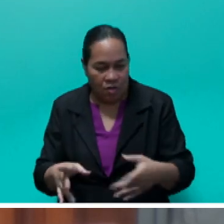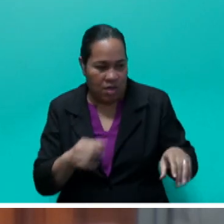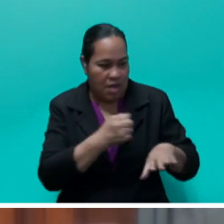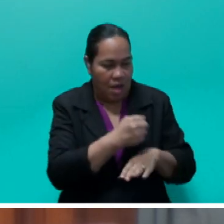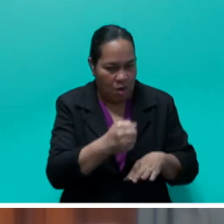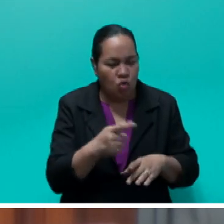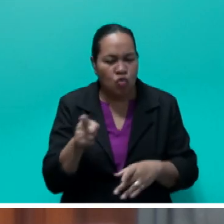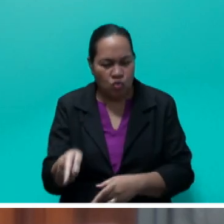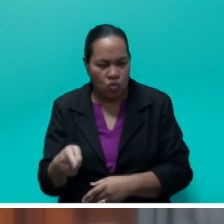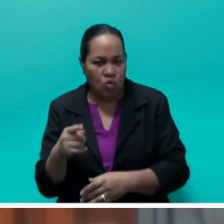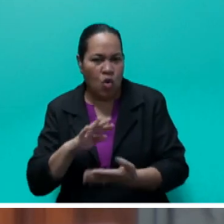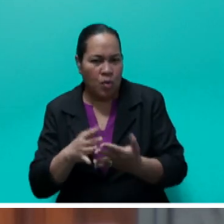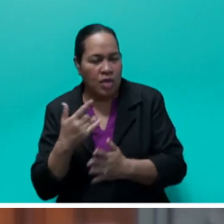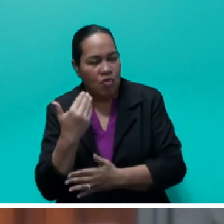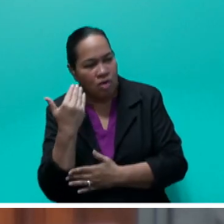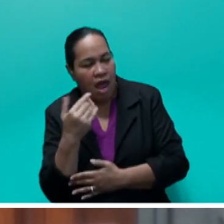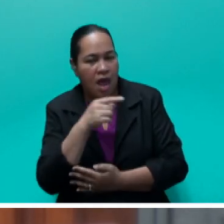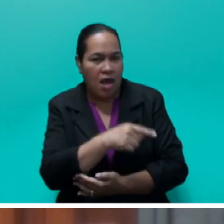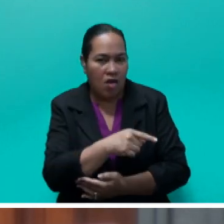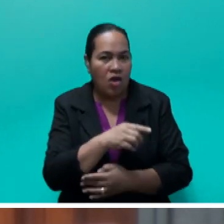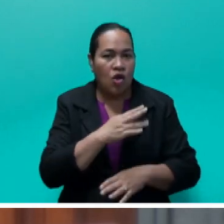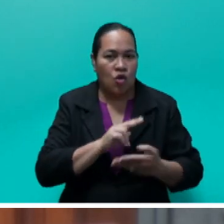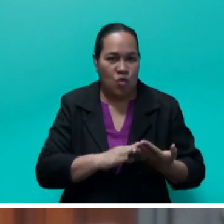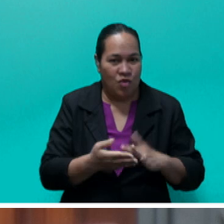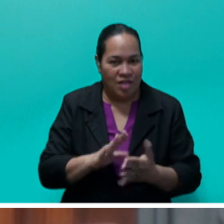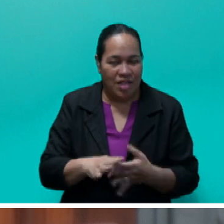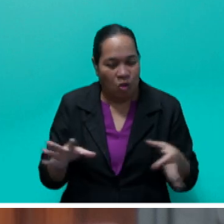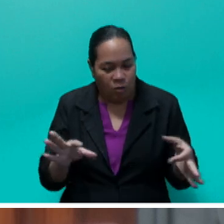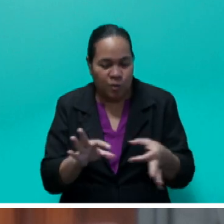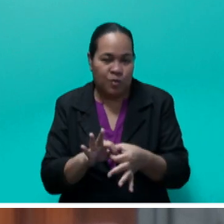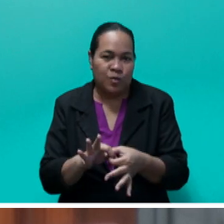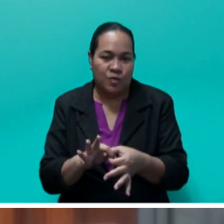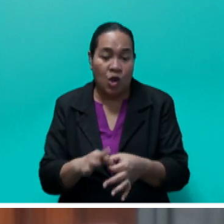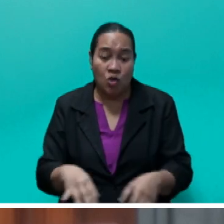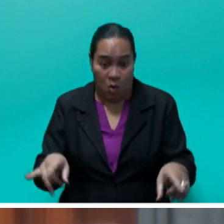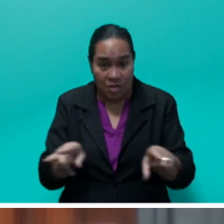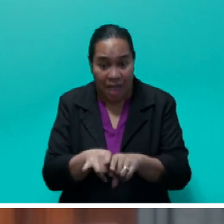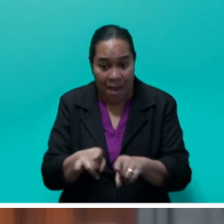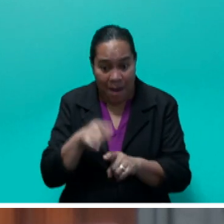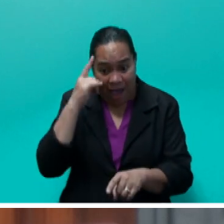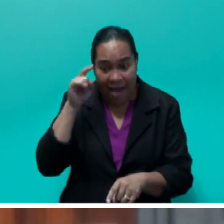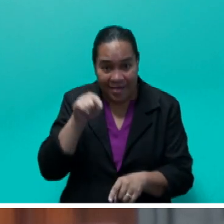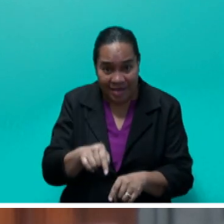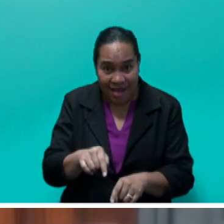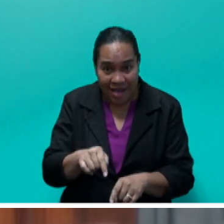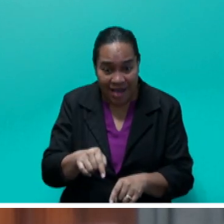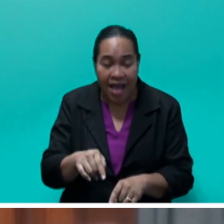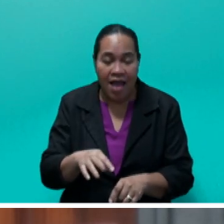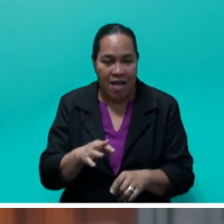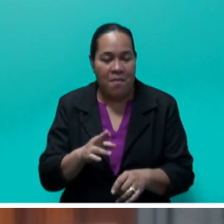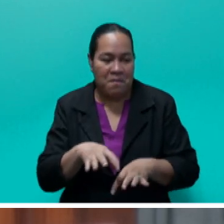investments. Mr. Speaker, sir, the same initiative has been projected for